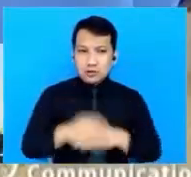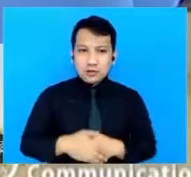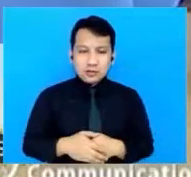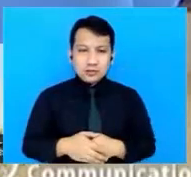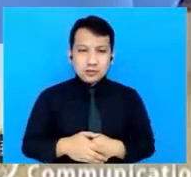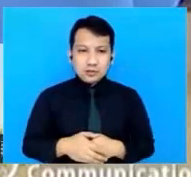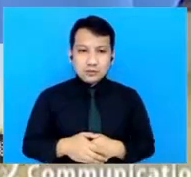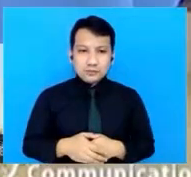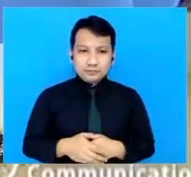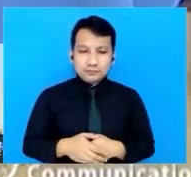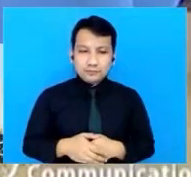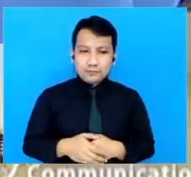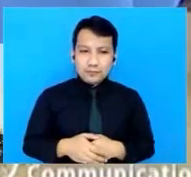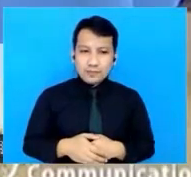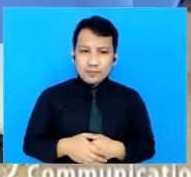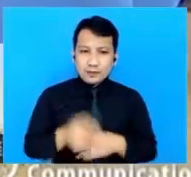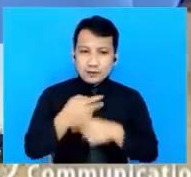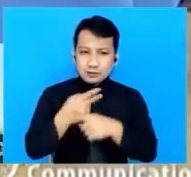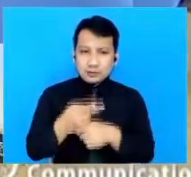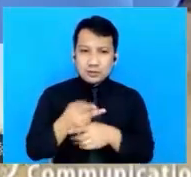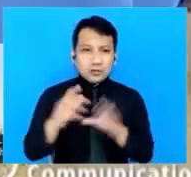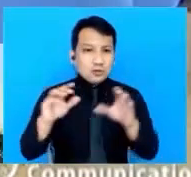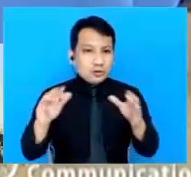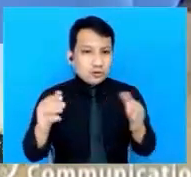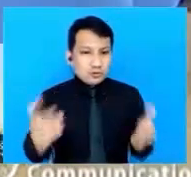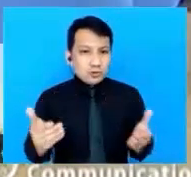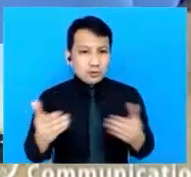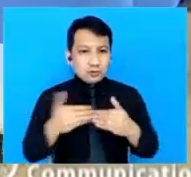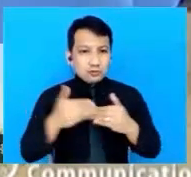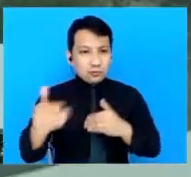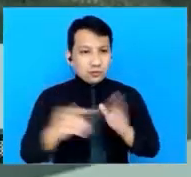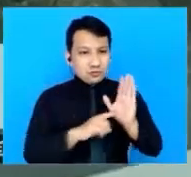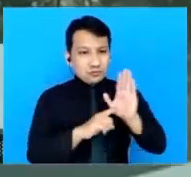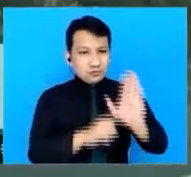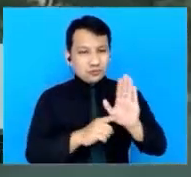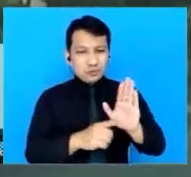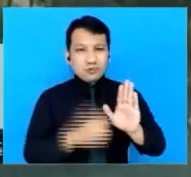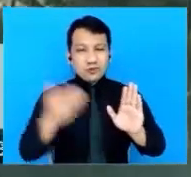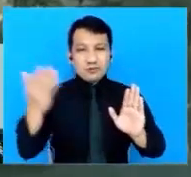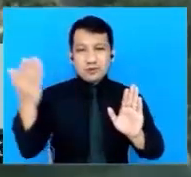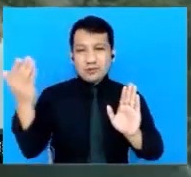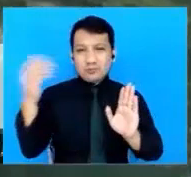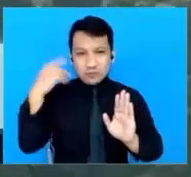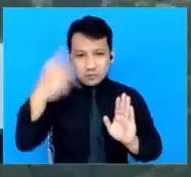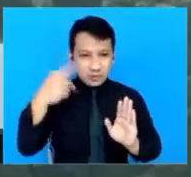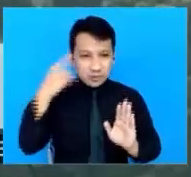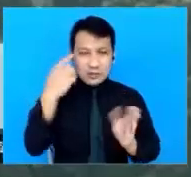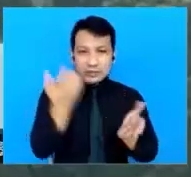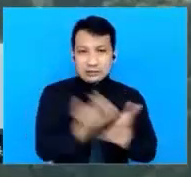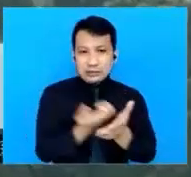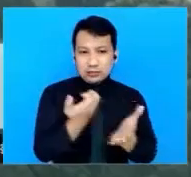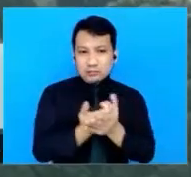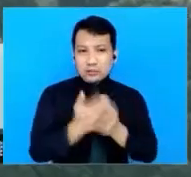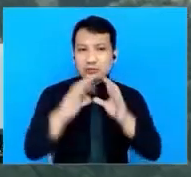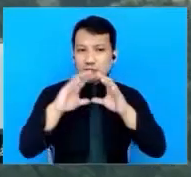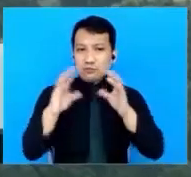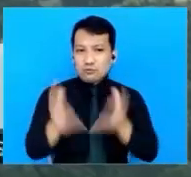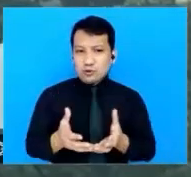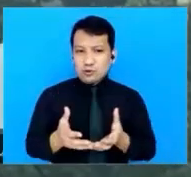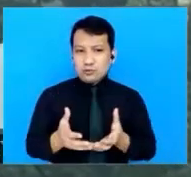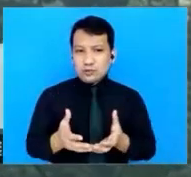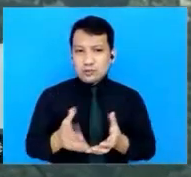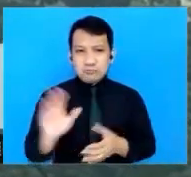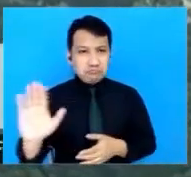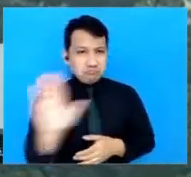past. It no longer reflects the political and economic realities of the world. Many member states